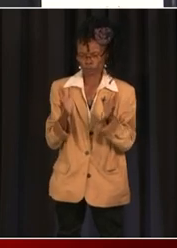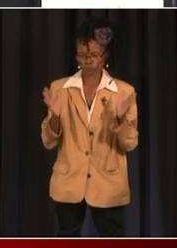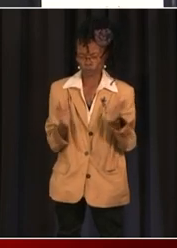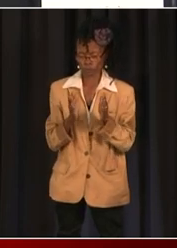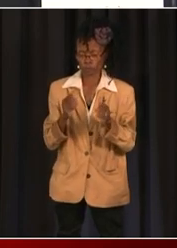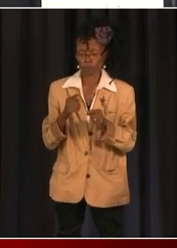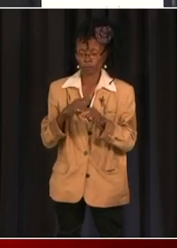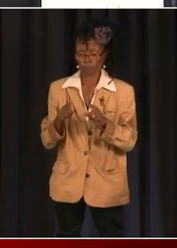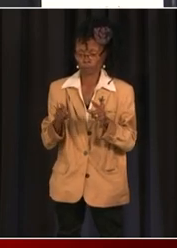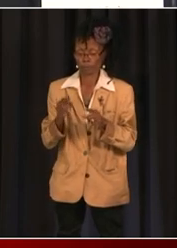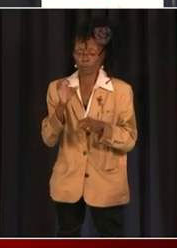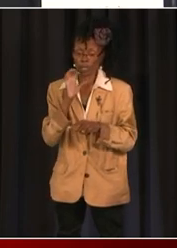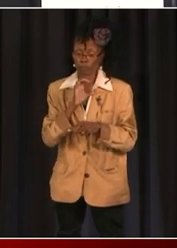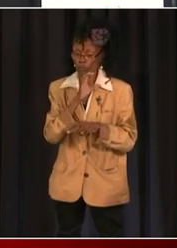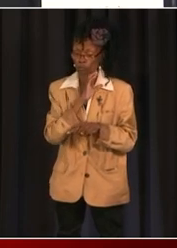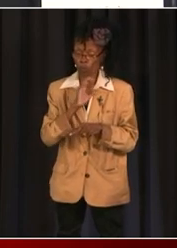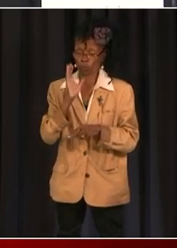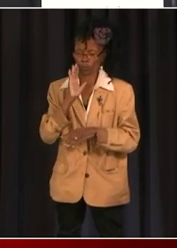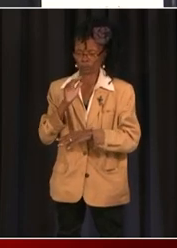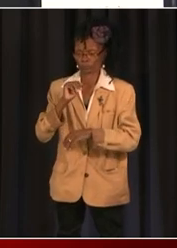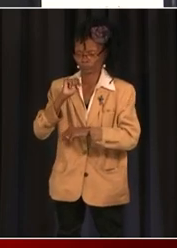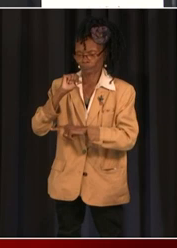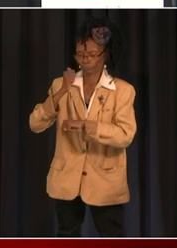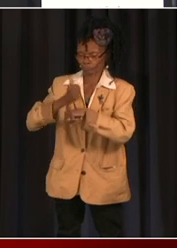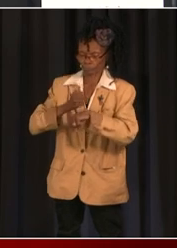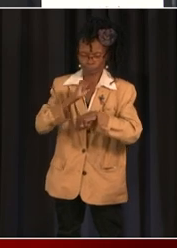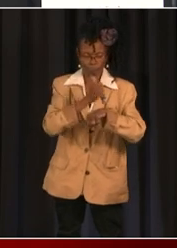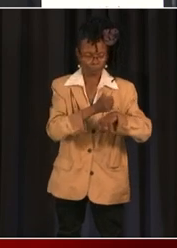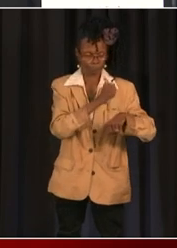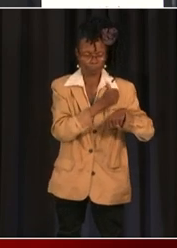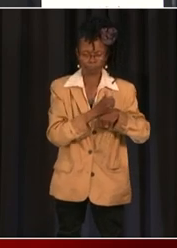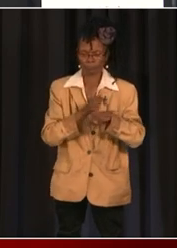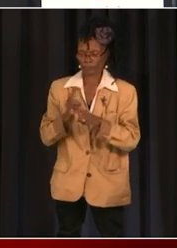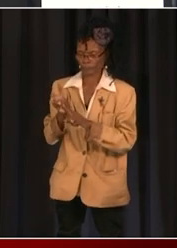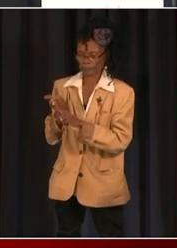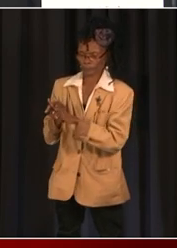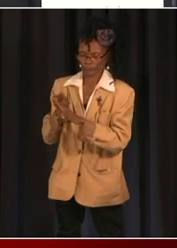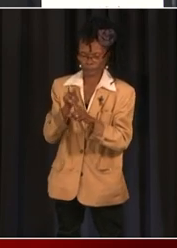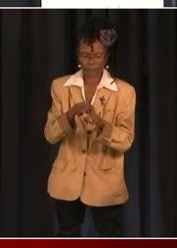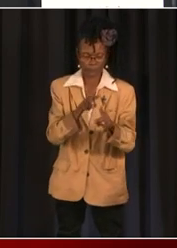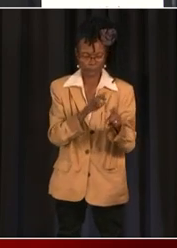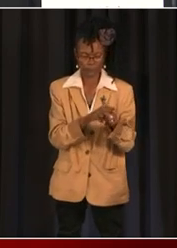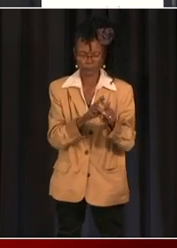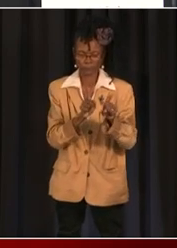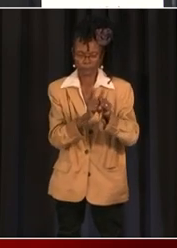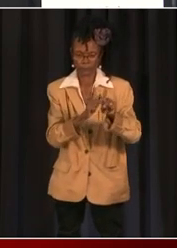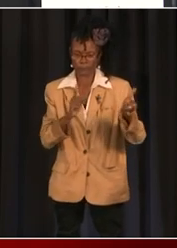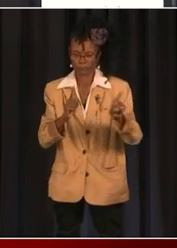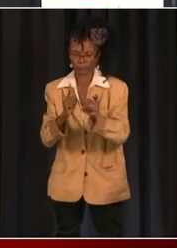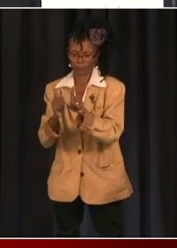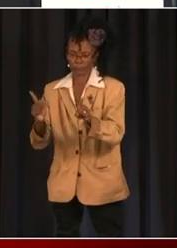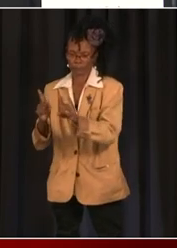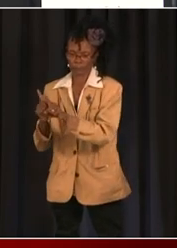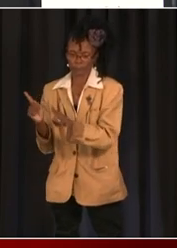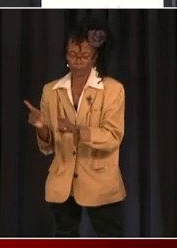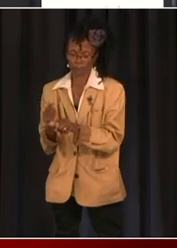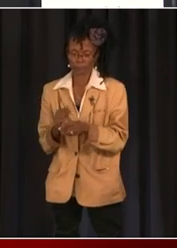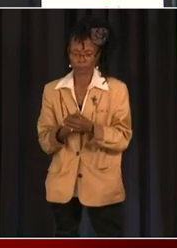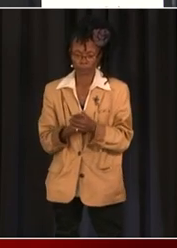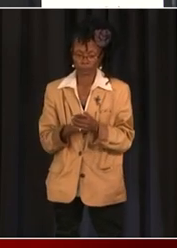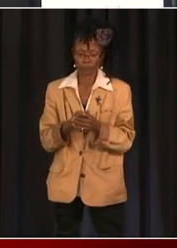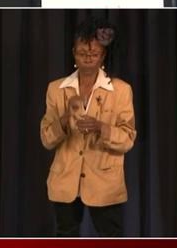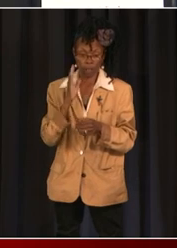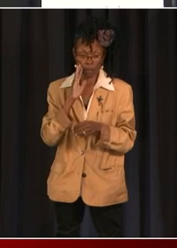be set up to have social distance spaces, and in addition to social distance spaces, there will be assigned seating